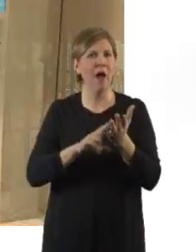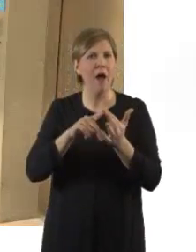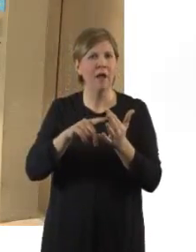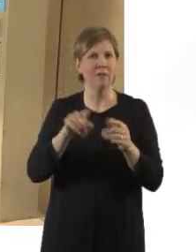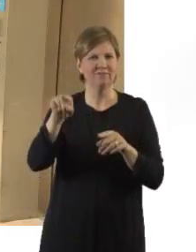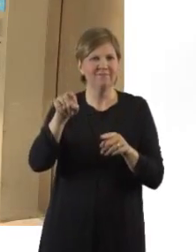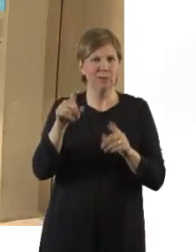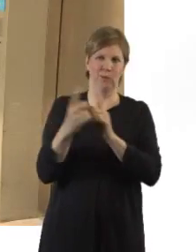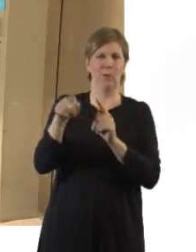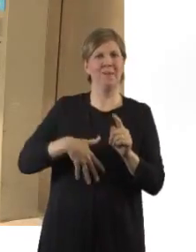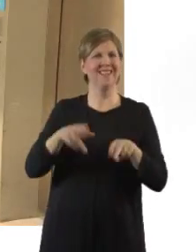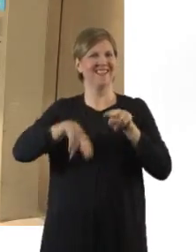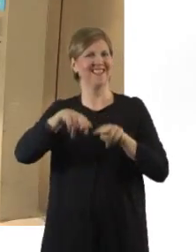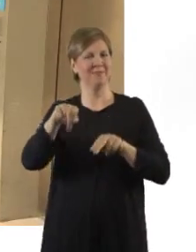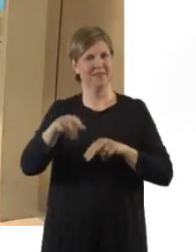triage.